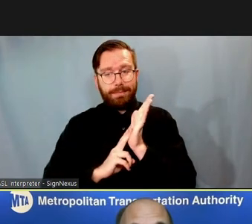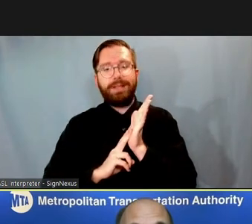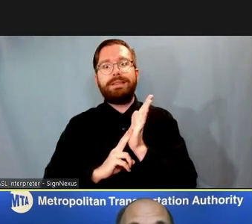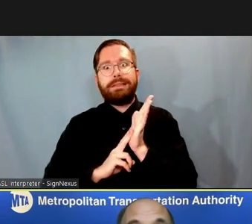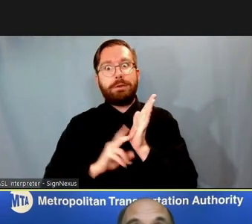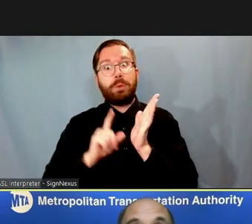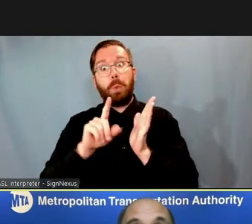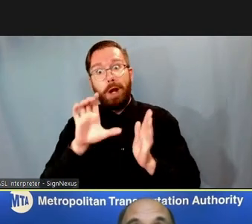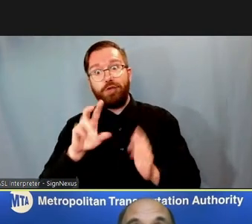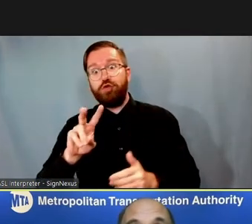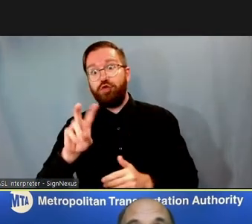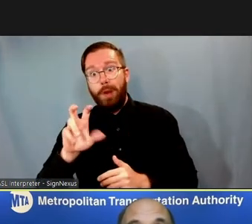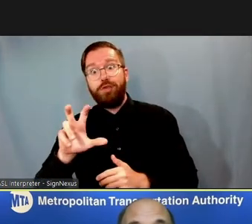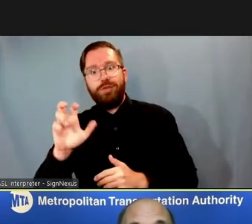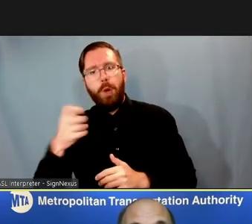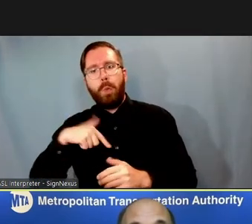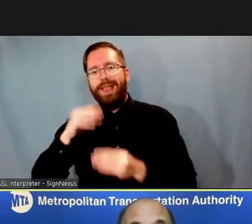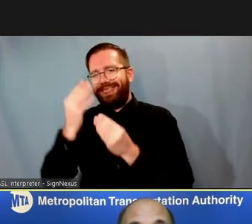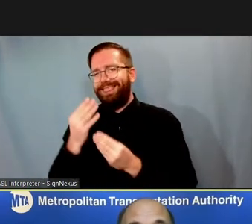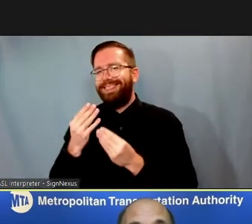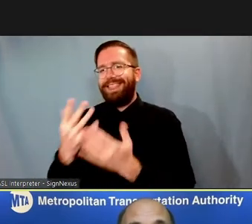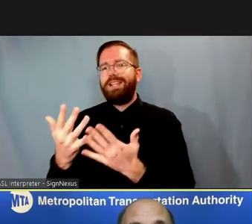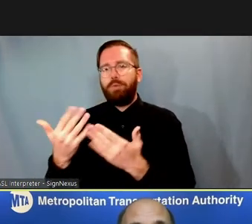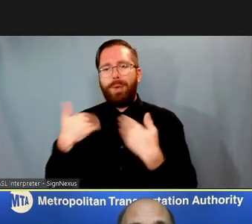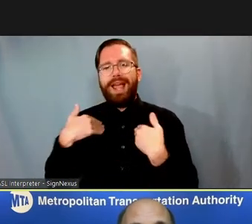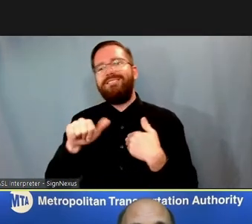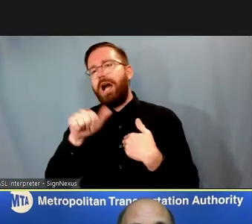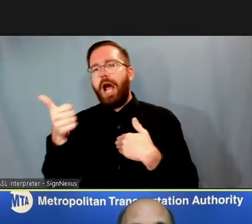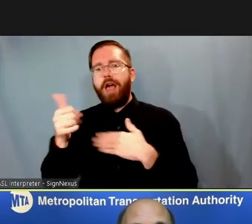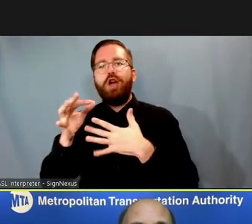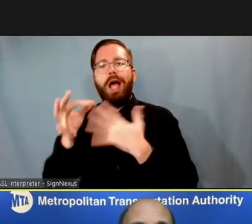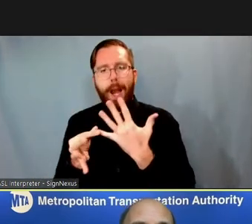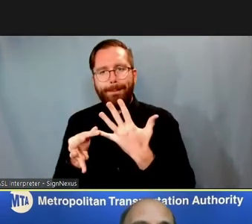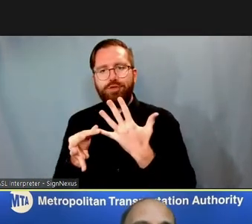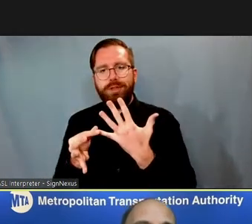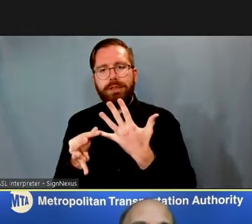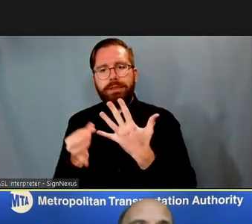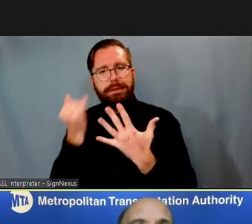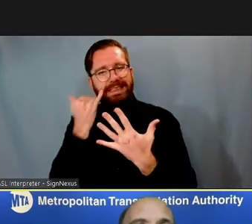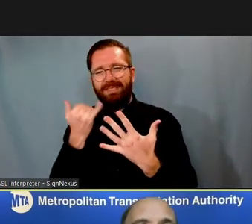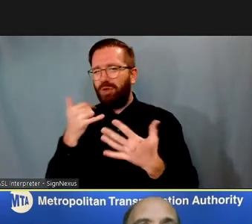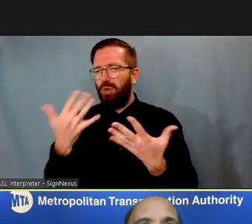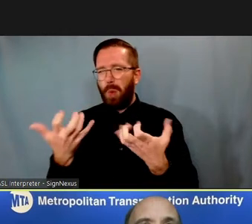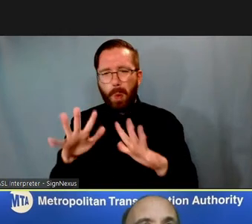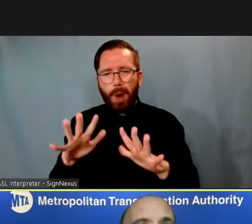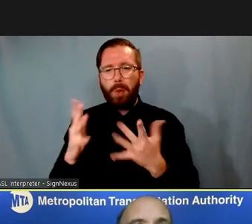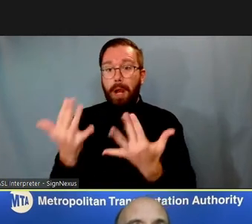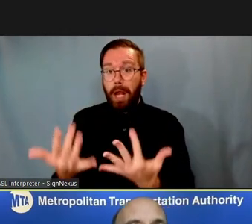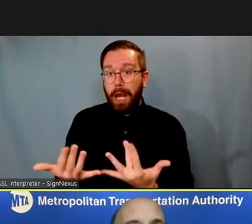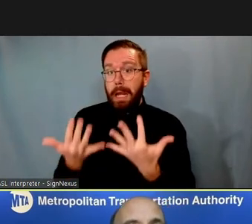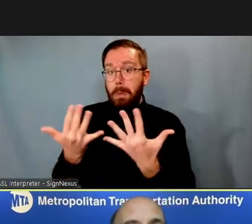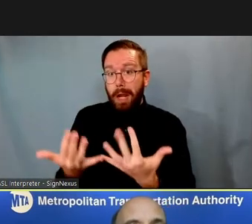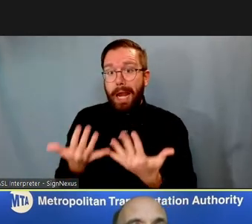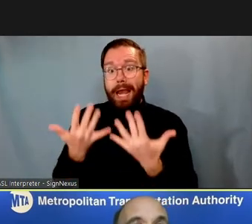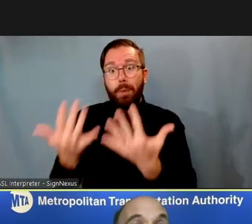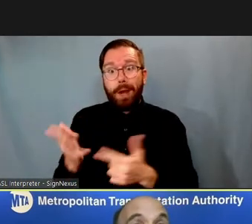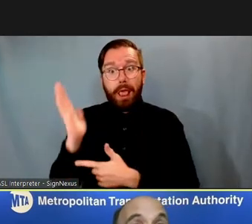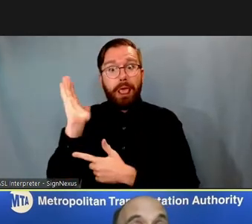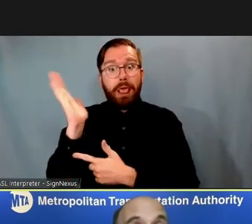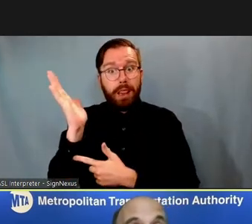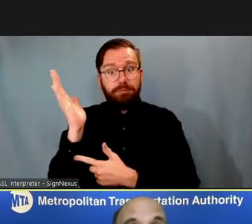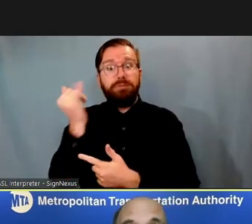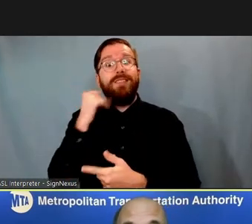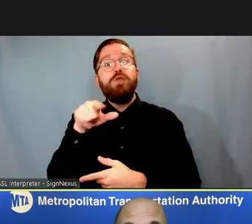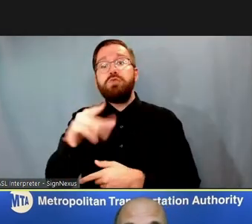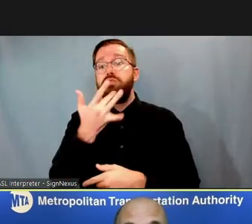hearing this is still an option if at any point in this hearing you decide you would like to speak at a different